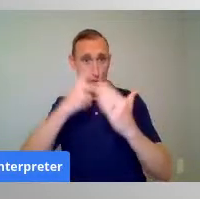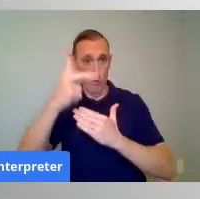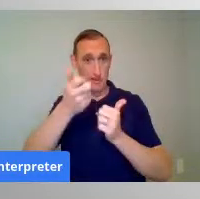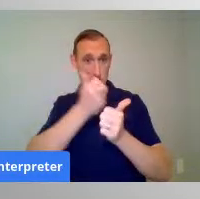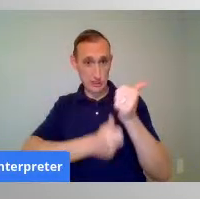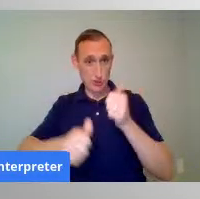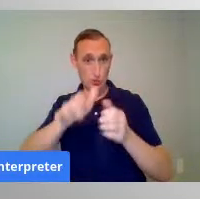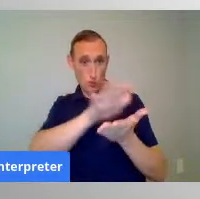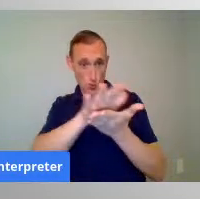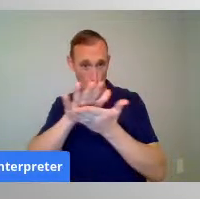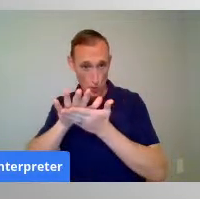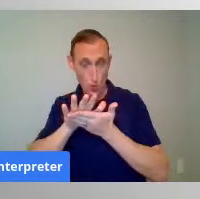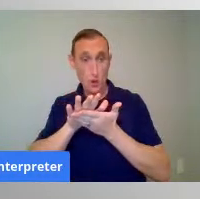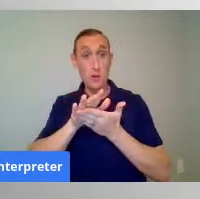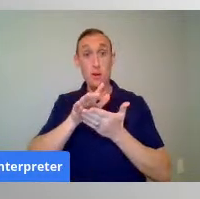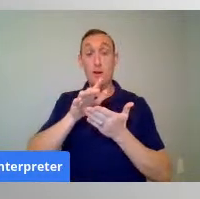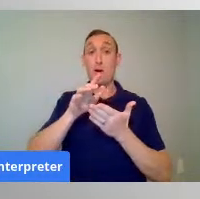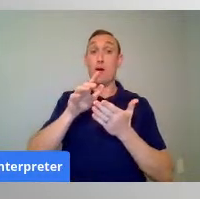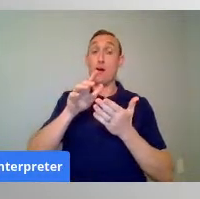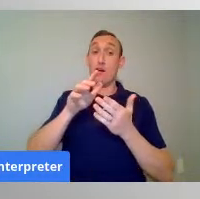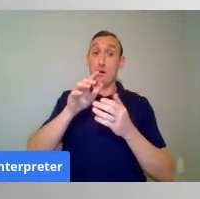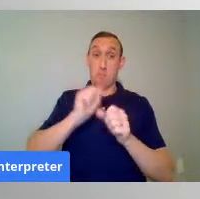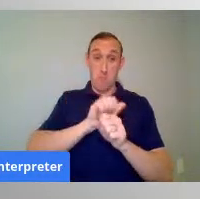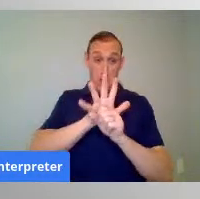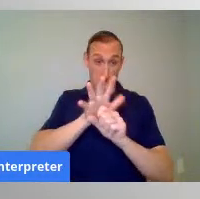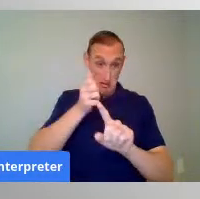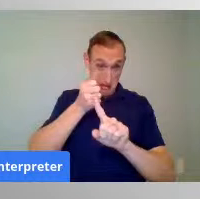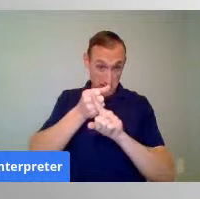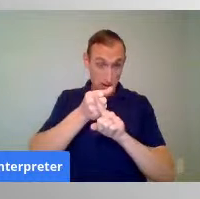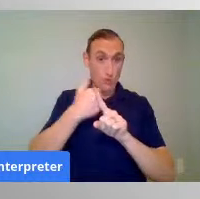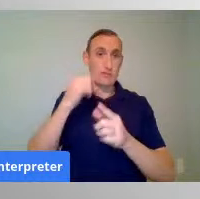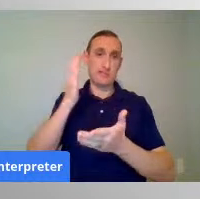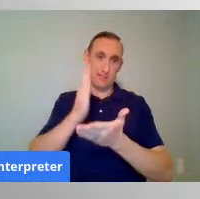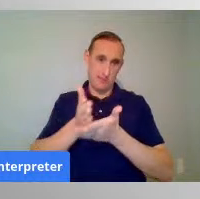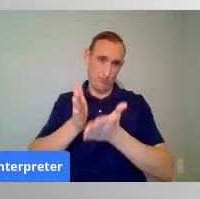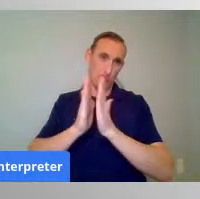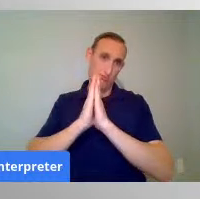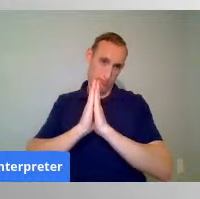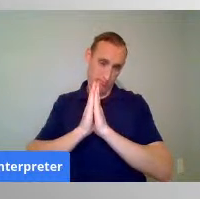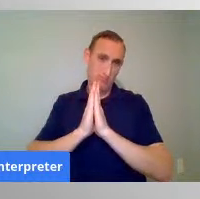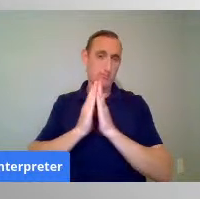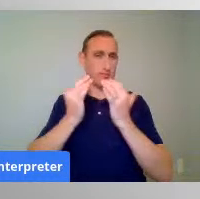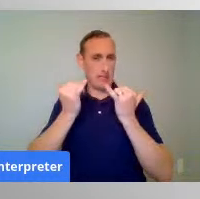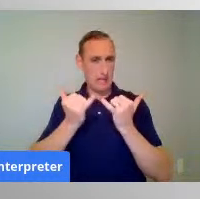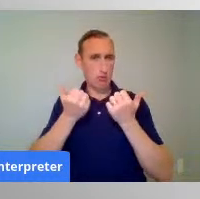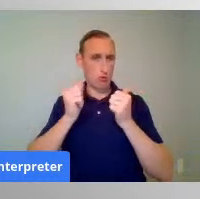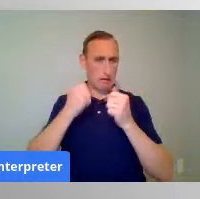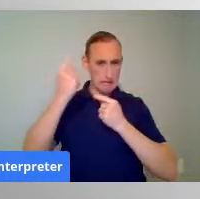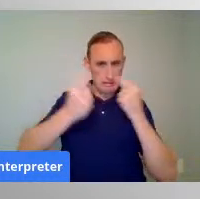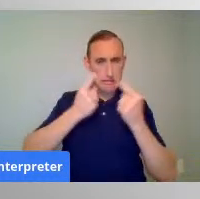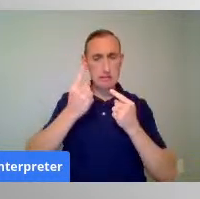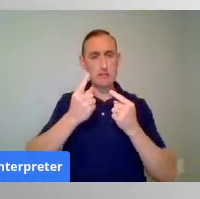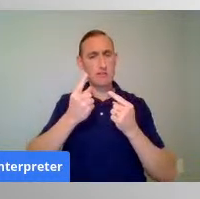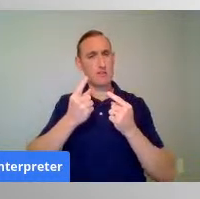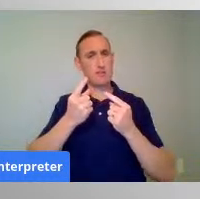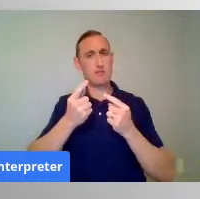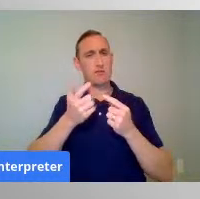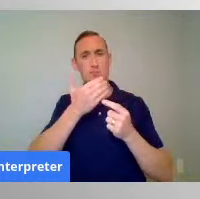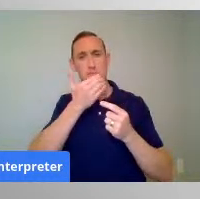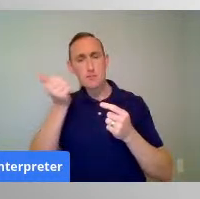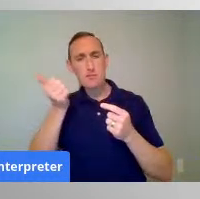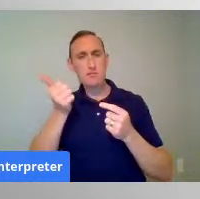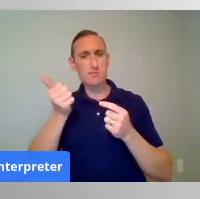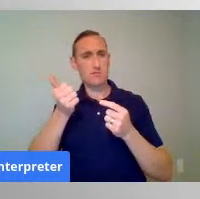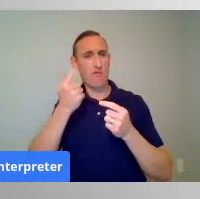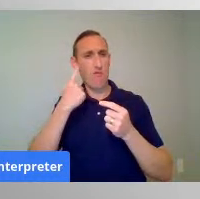pandemic, we had to stop that request for proposals, but we looked to try to think outside the box of what could be best for after-school programming